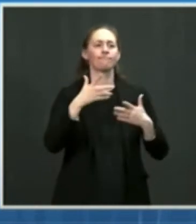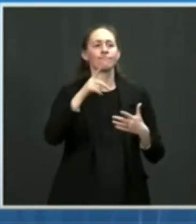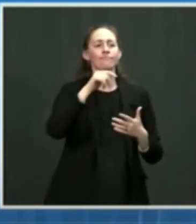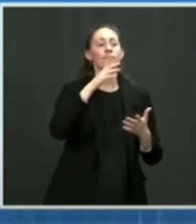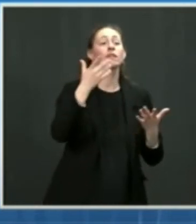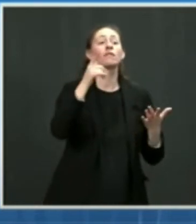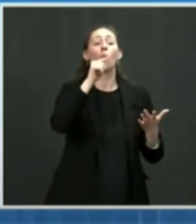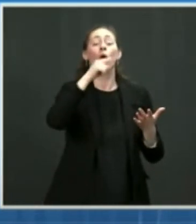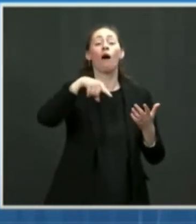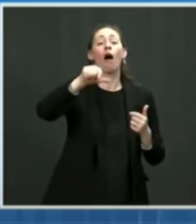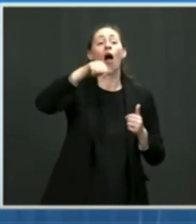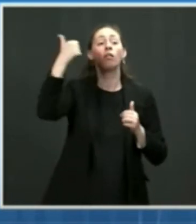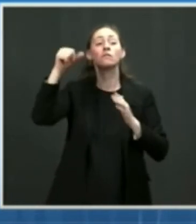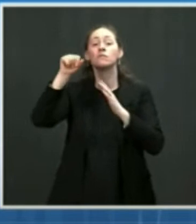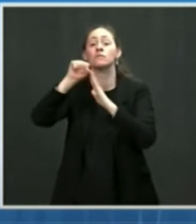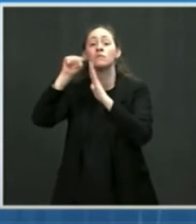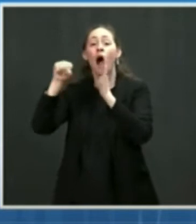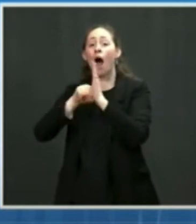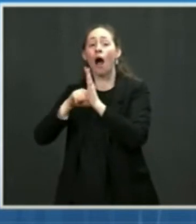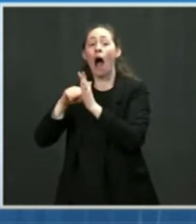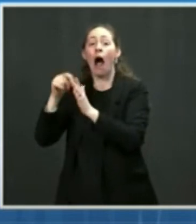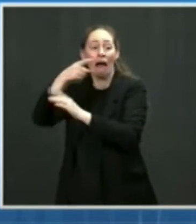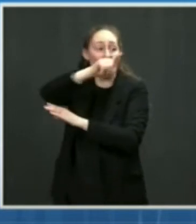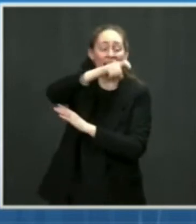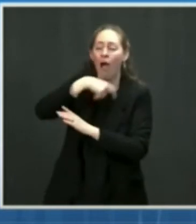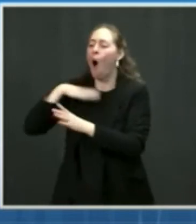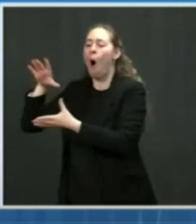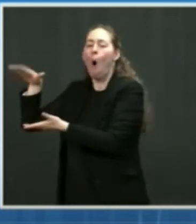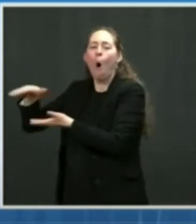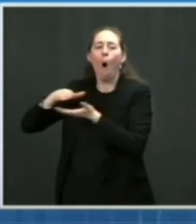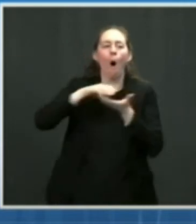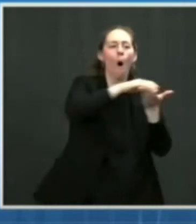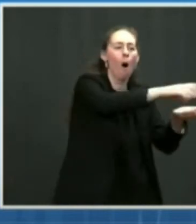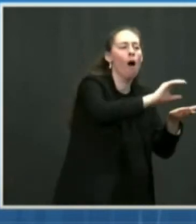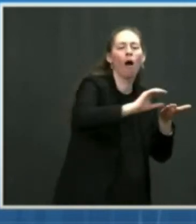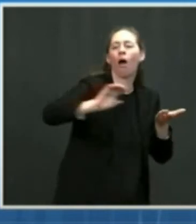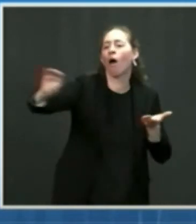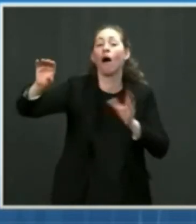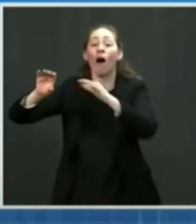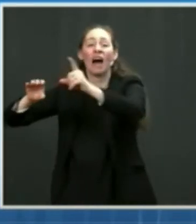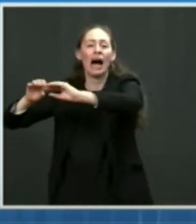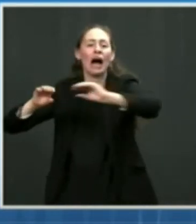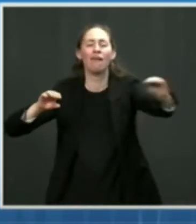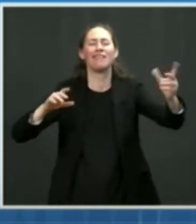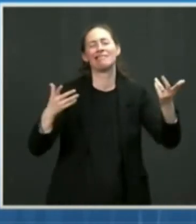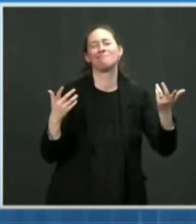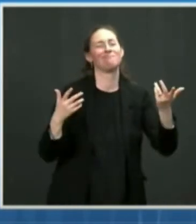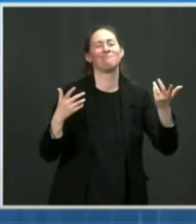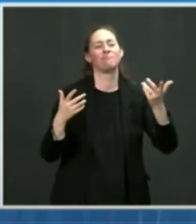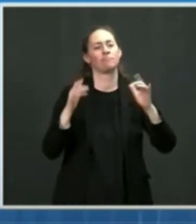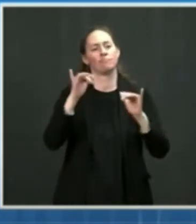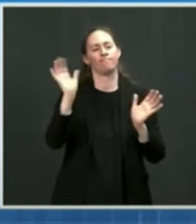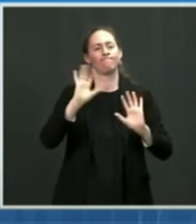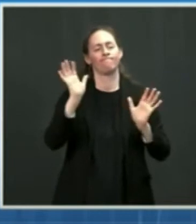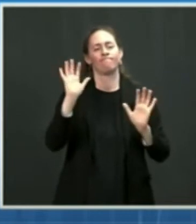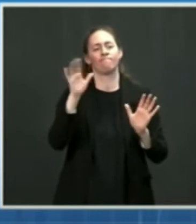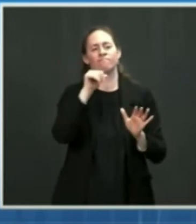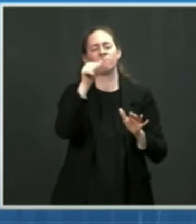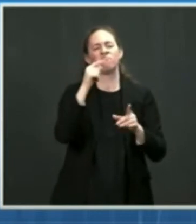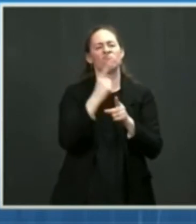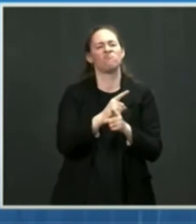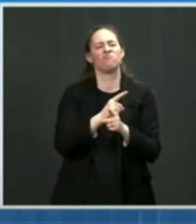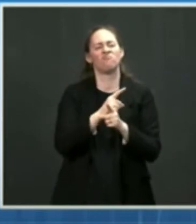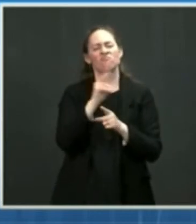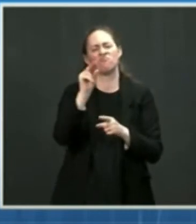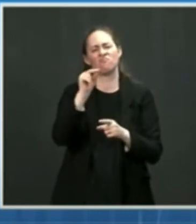to playing whack-a-mole, isn't the strategy that public health leaders and scientists have laid out. There are other